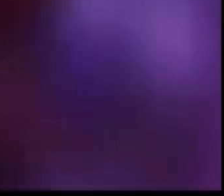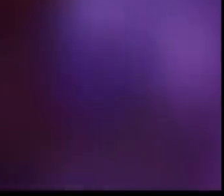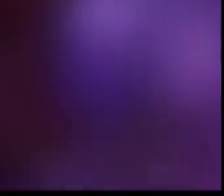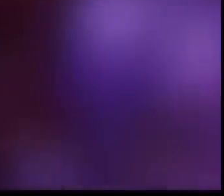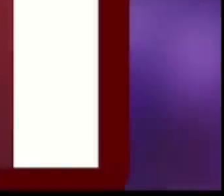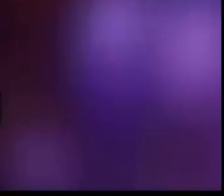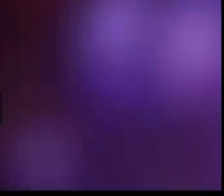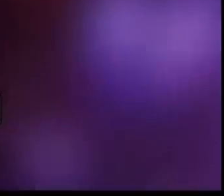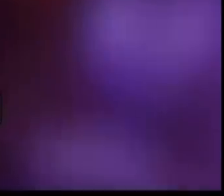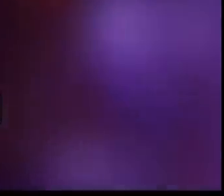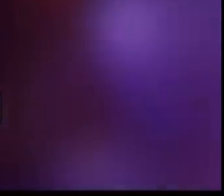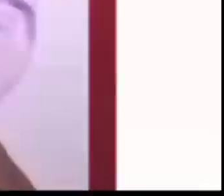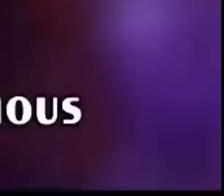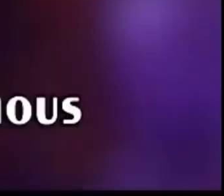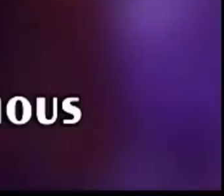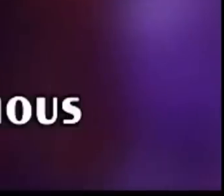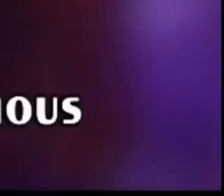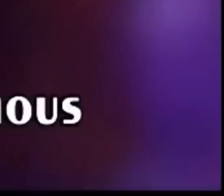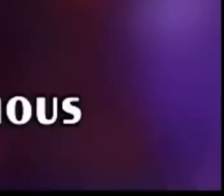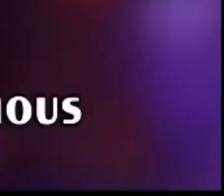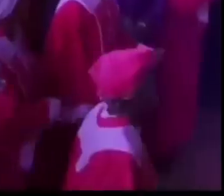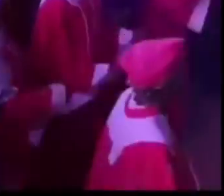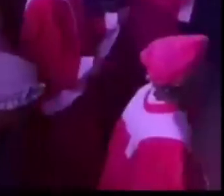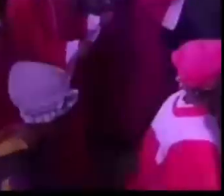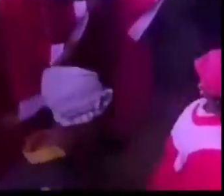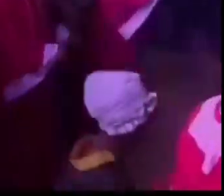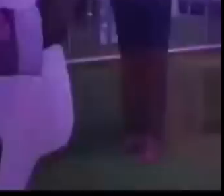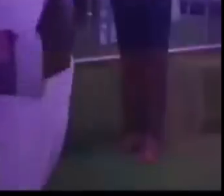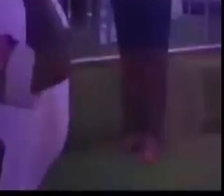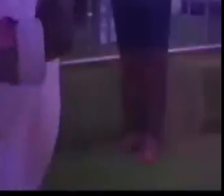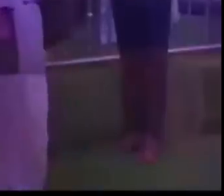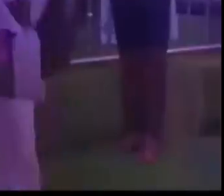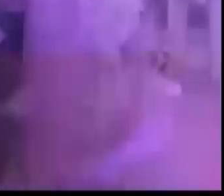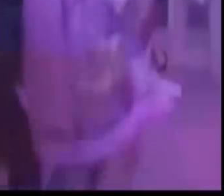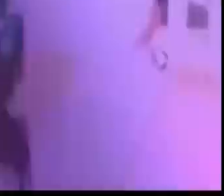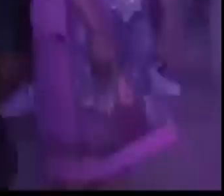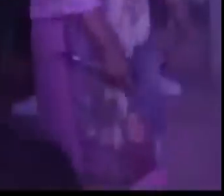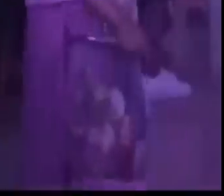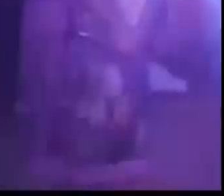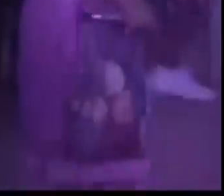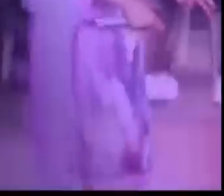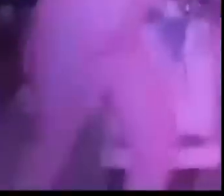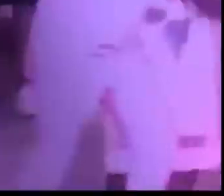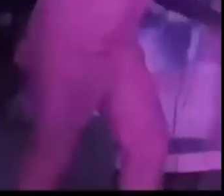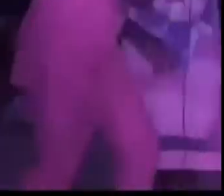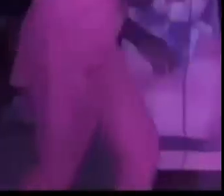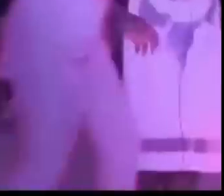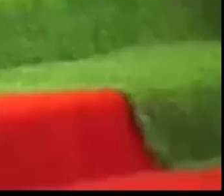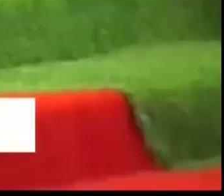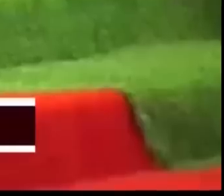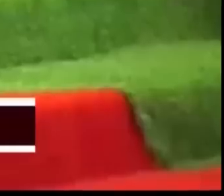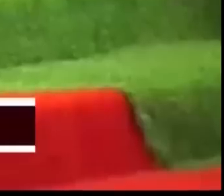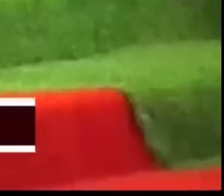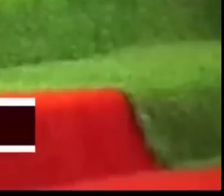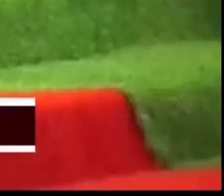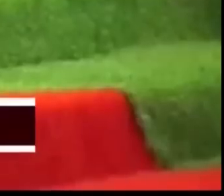Jesu. Abe glory. Olawu mi jose. Emos agbe rofemo. Walu amu Sebioba mas kwaya. Loma le waju walo si waju ite ulodu mari. Ti